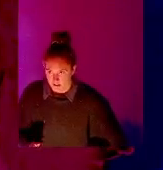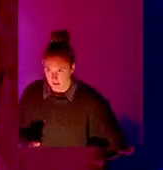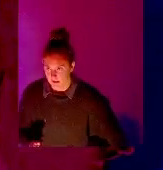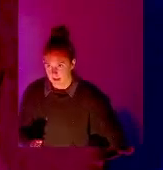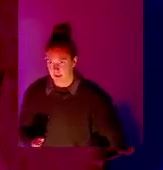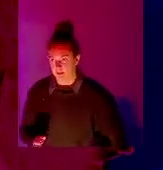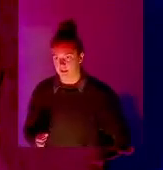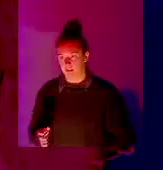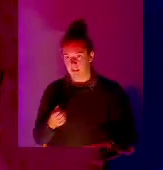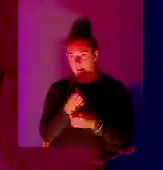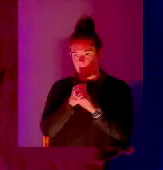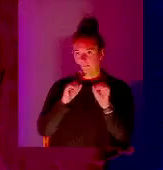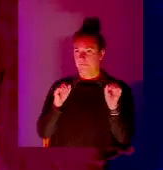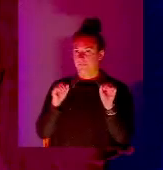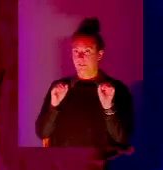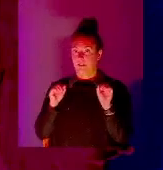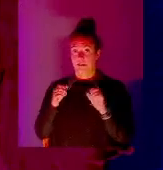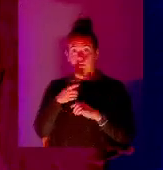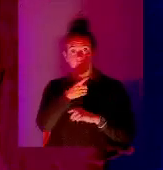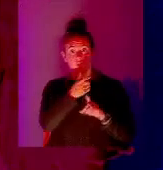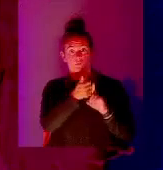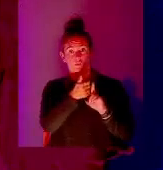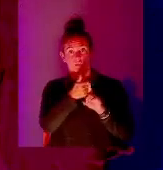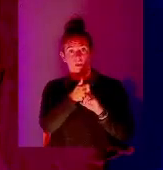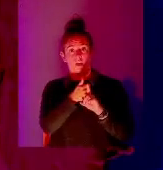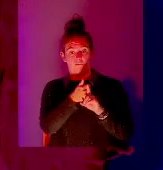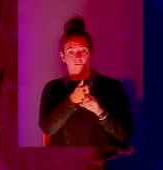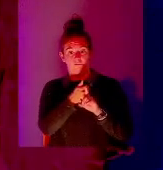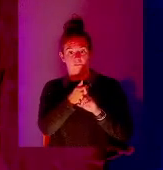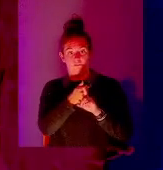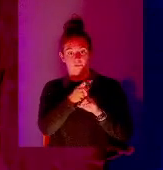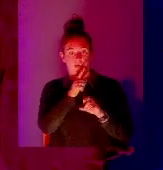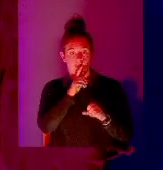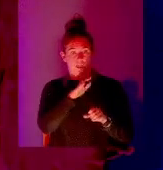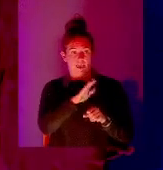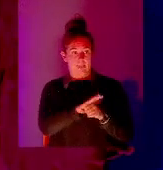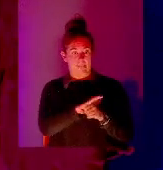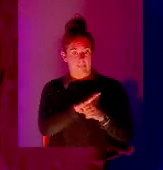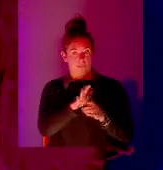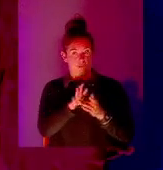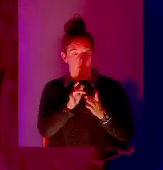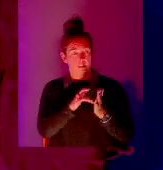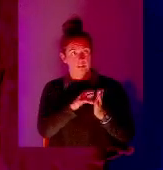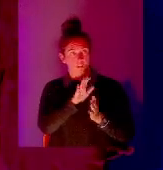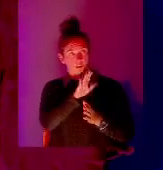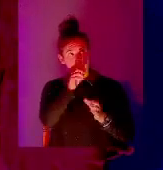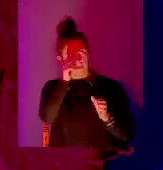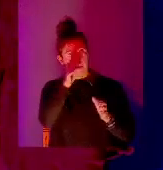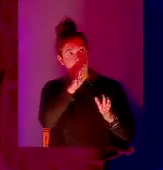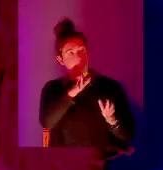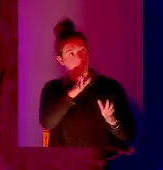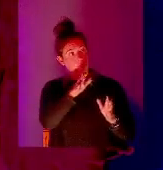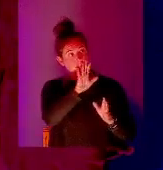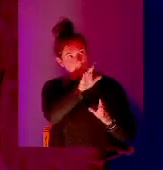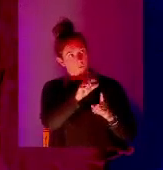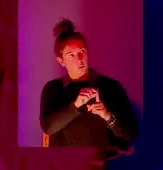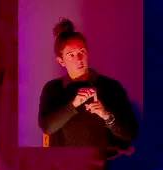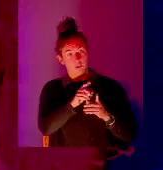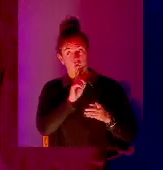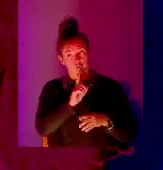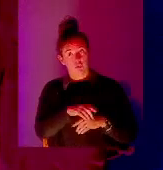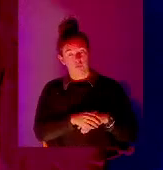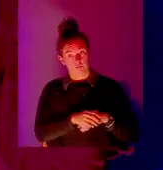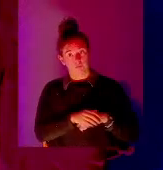And you yourself claim, Jesus, that your Father's word is the truth. I